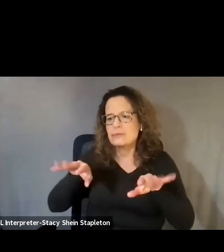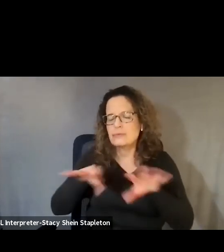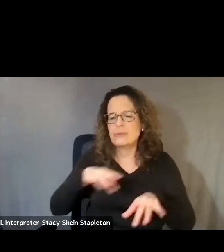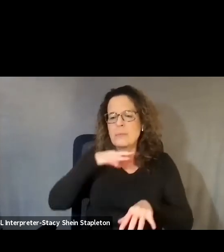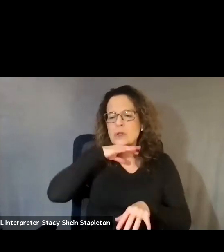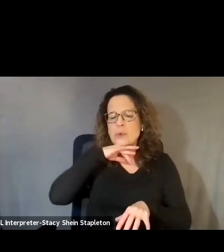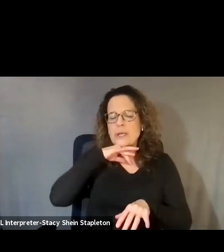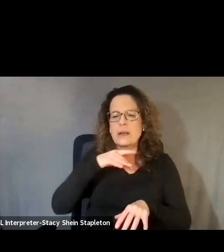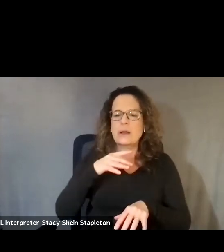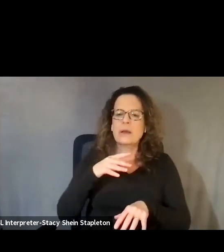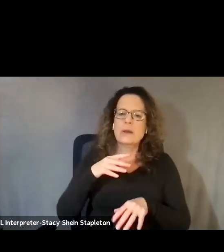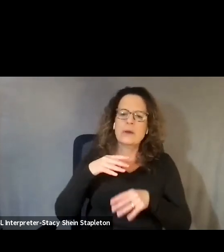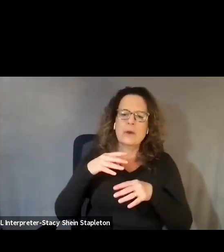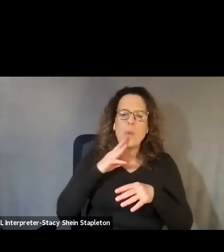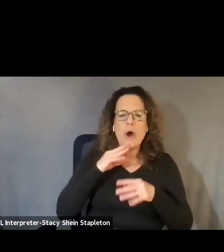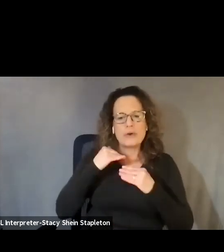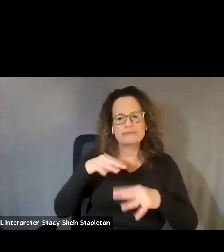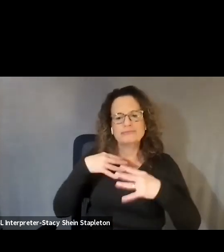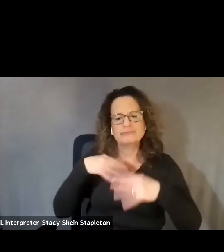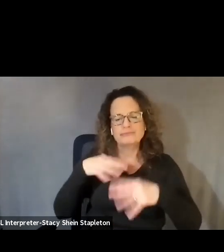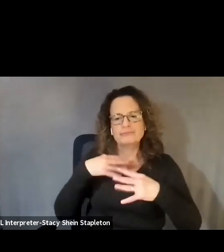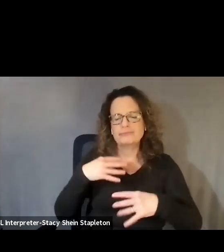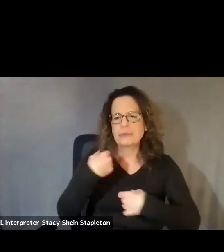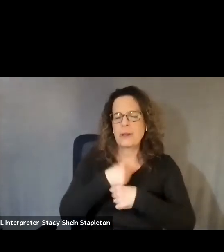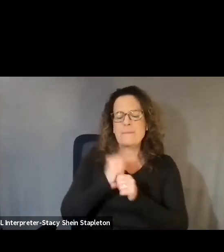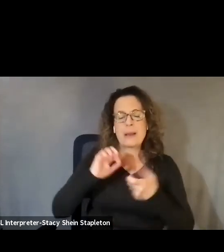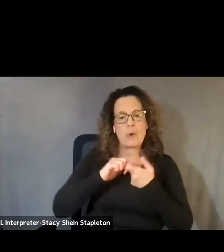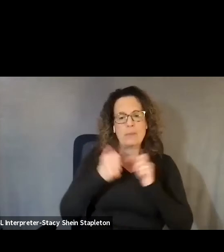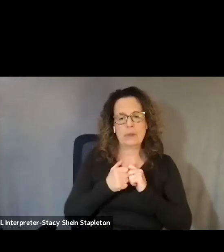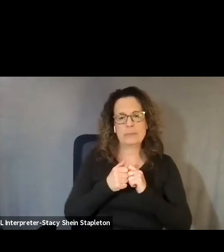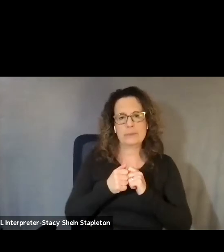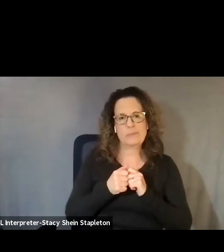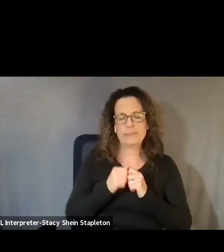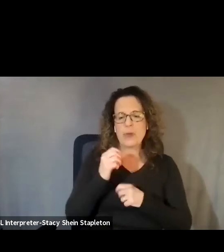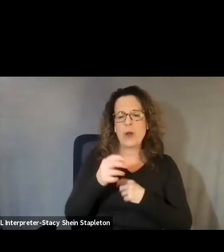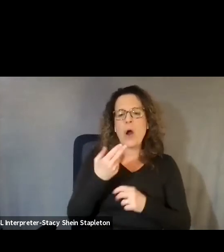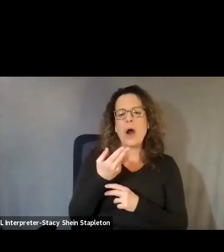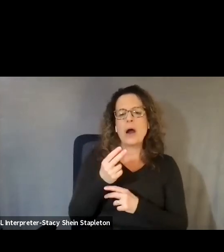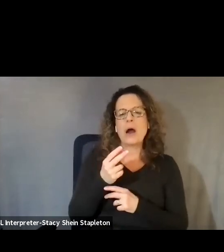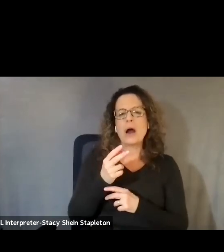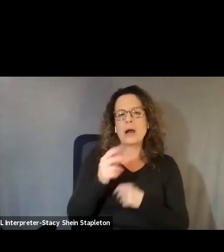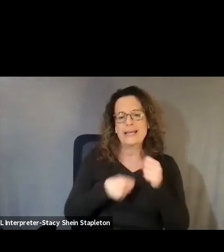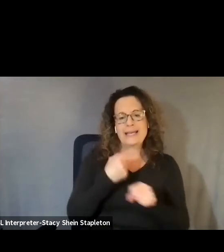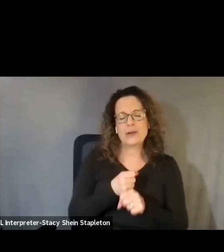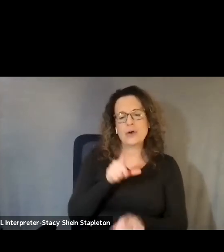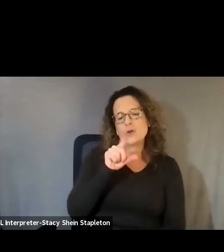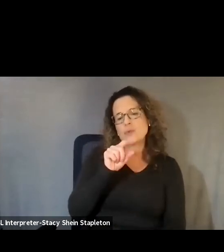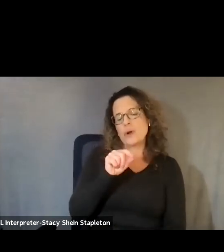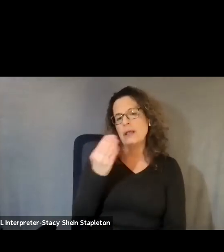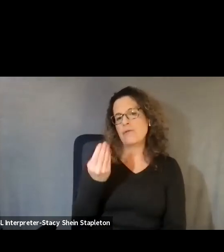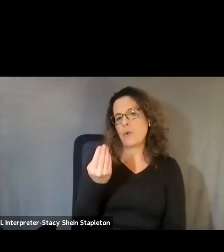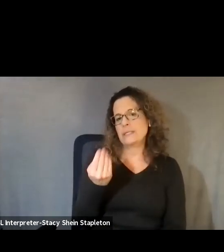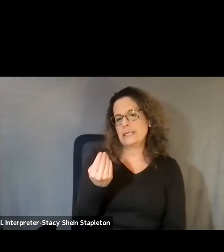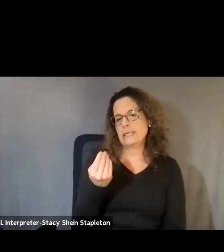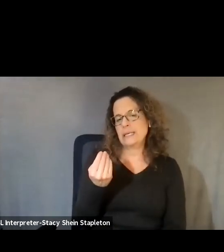runoff can cause great problems. In August of 2014, not that long ago in the scheme of things, while I